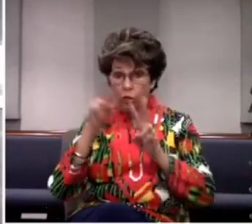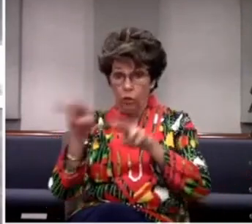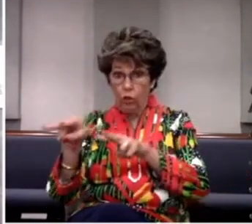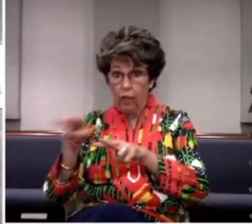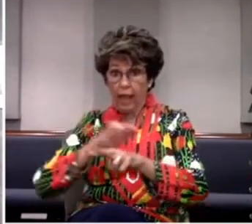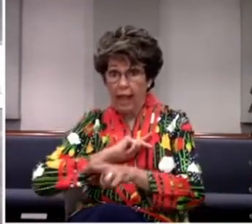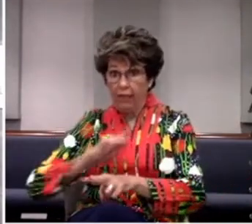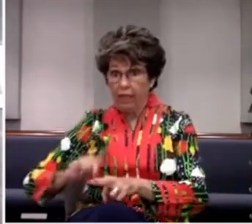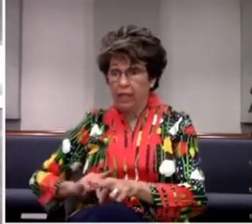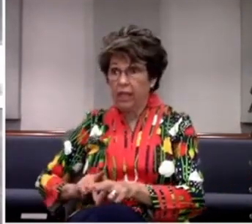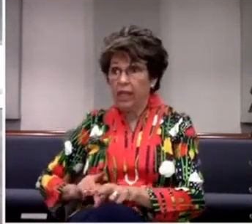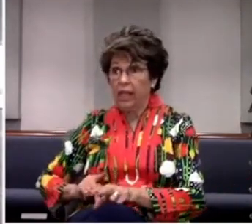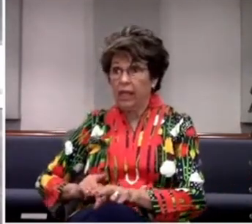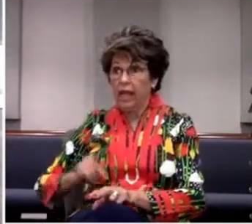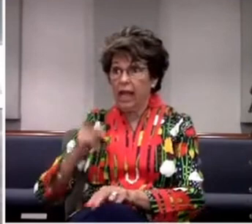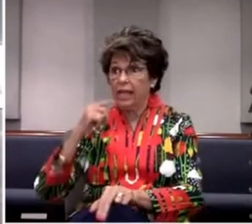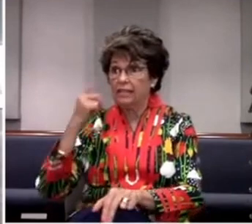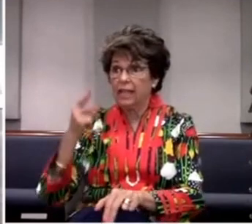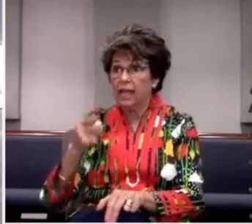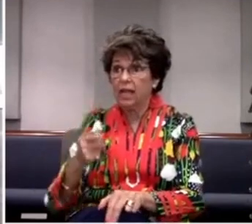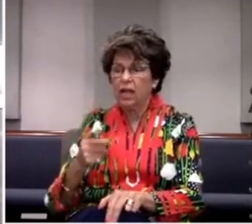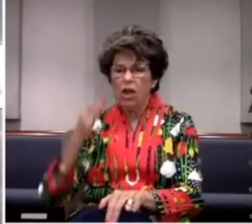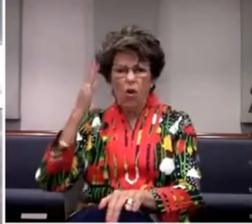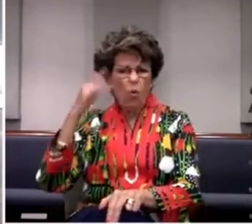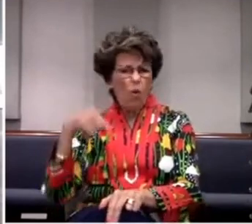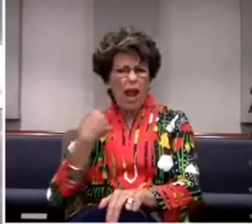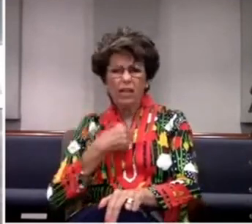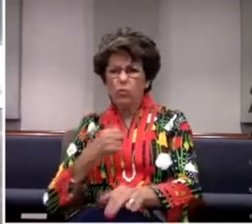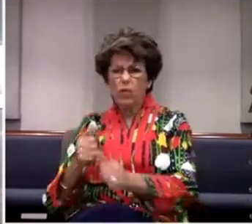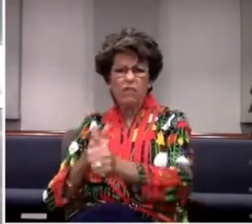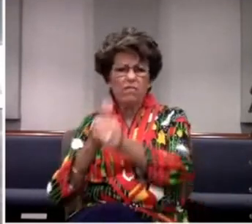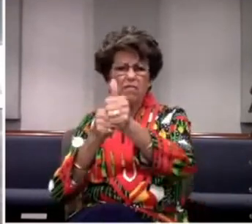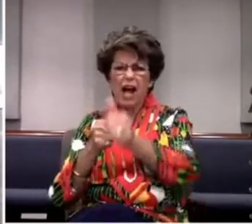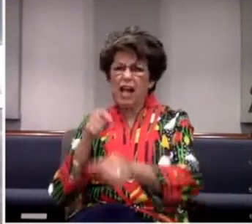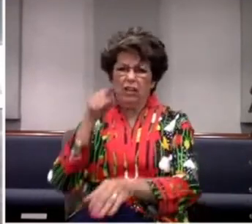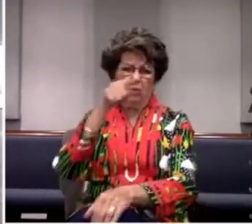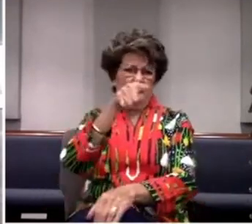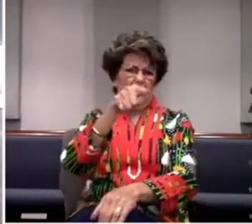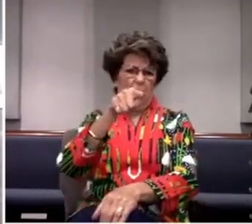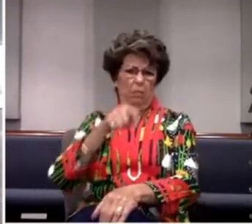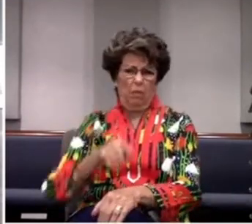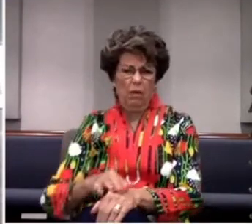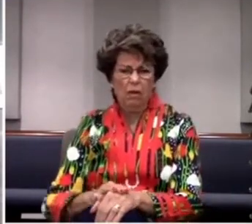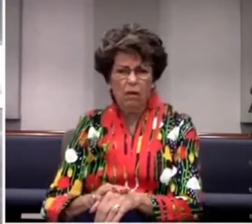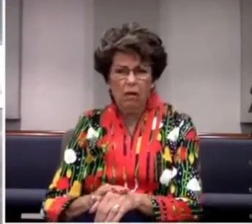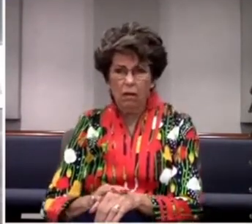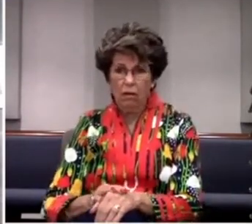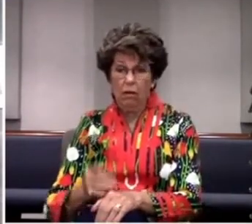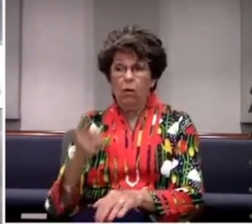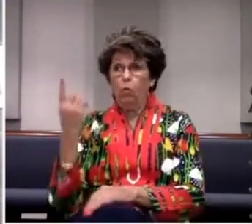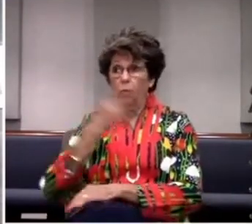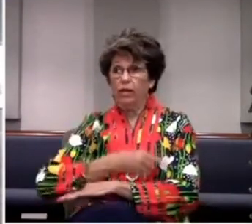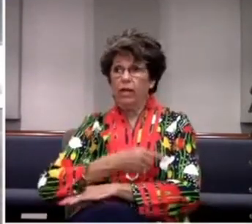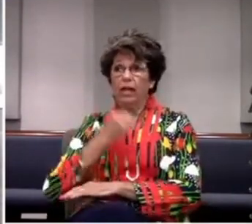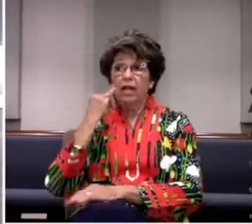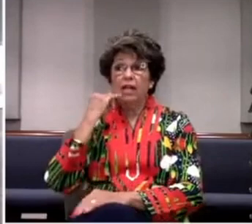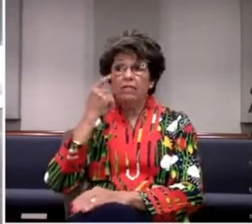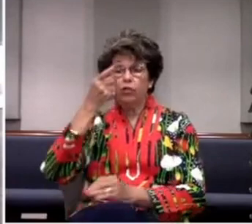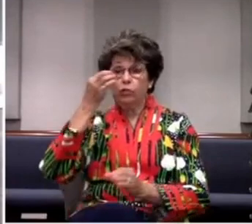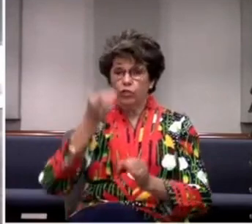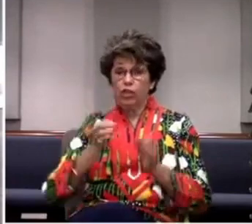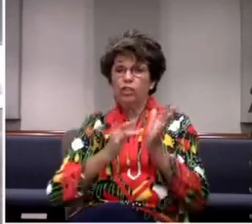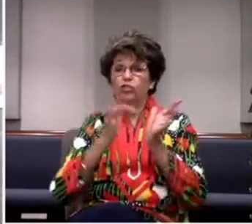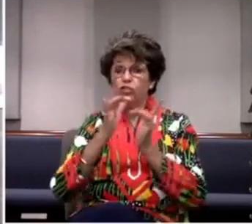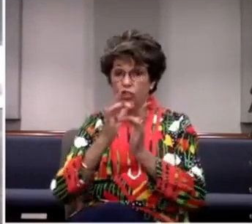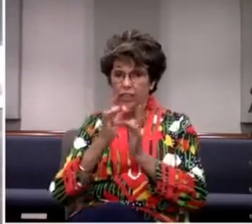to him, they would say, why did we follow this man? One day, if you reject Jesus Christ as your